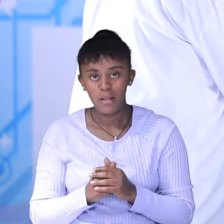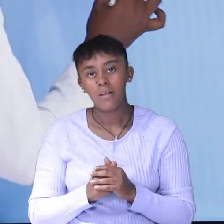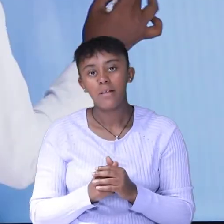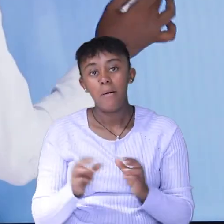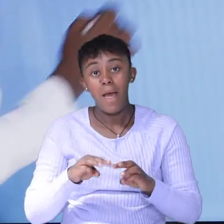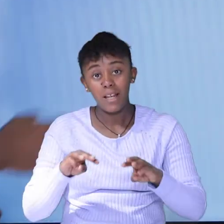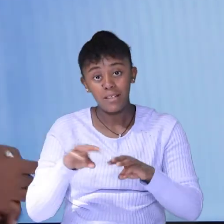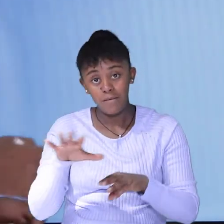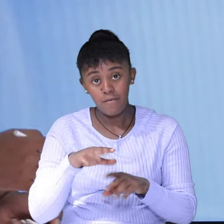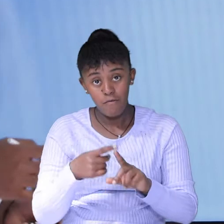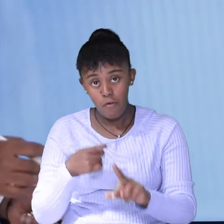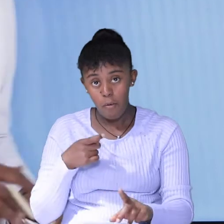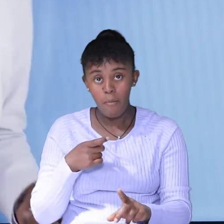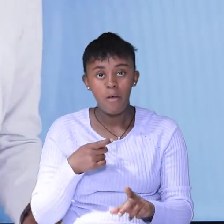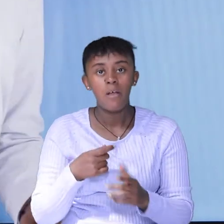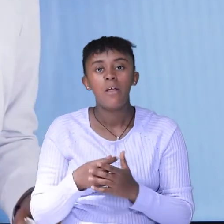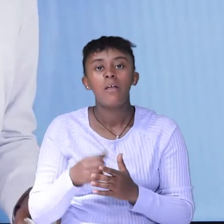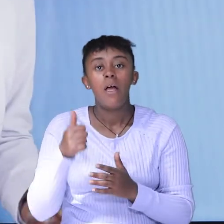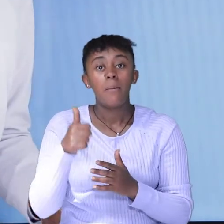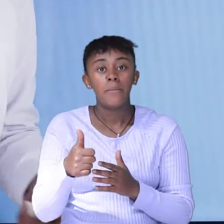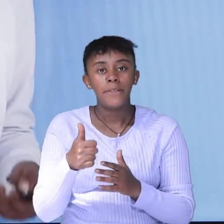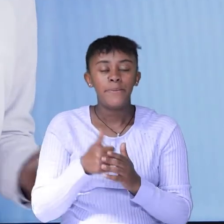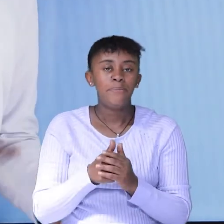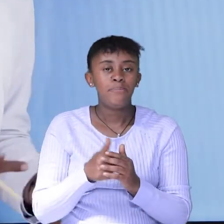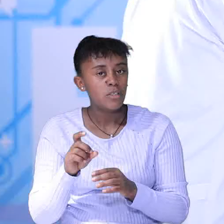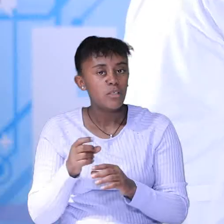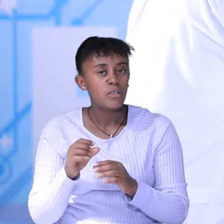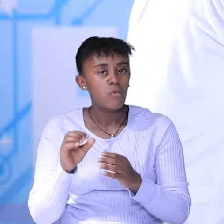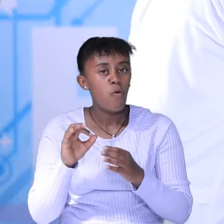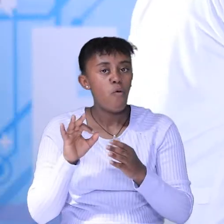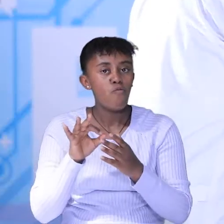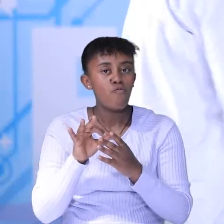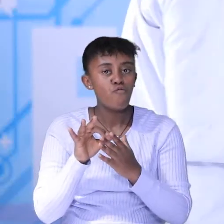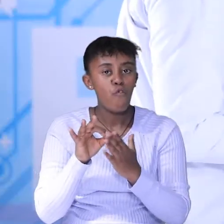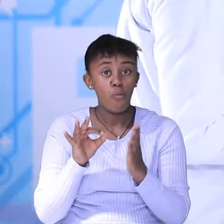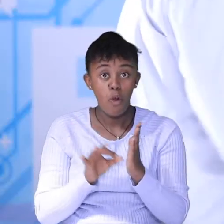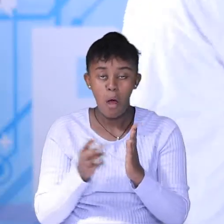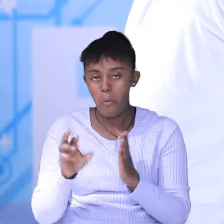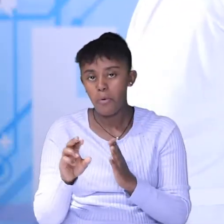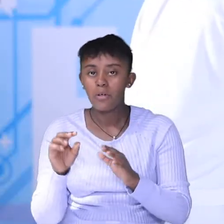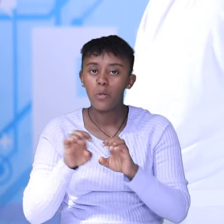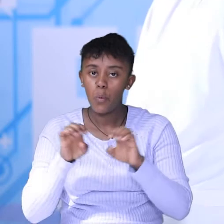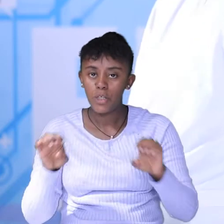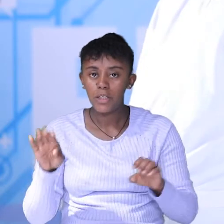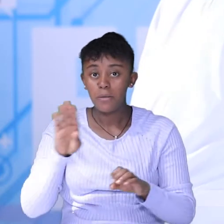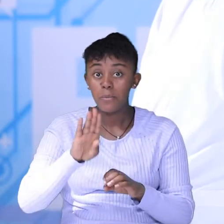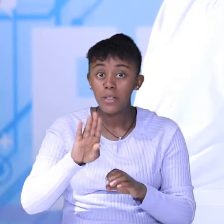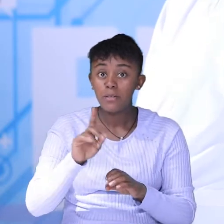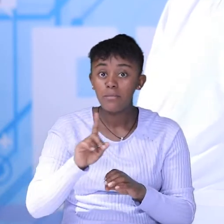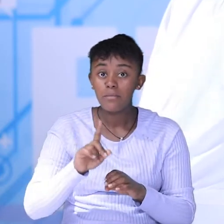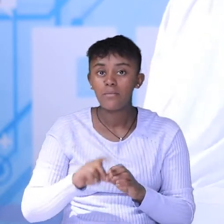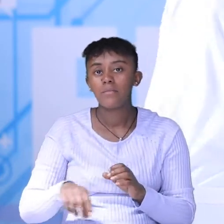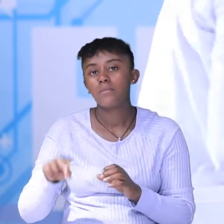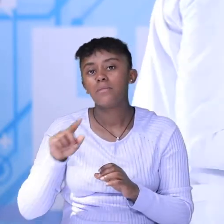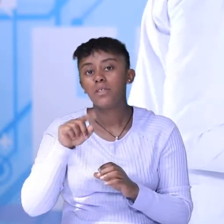field from the amperes from the previous equation, magnetic field B is equals to